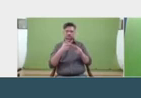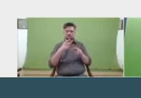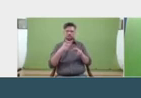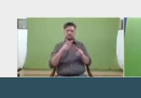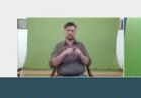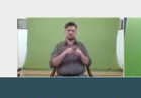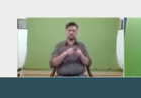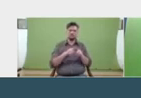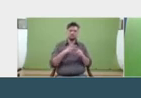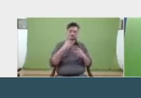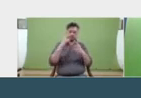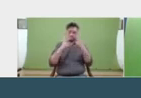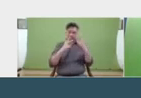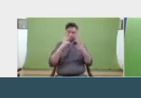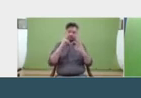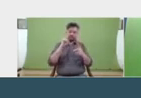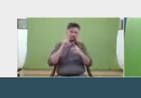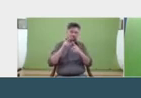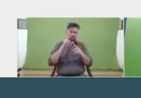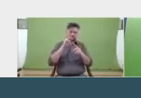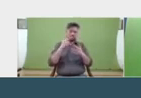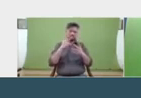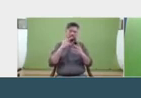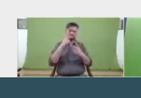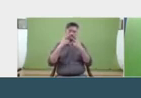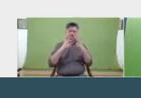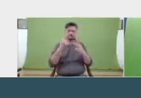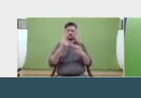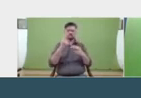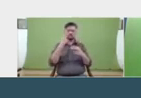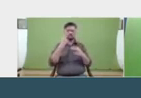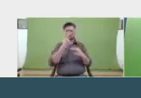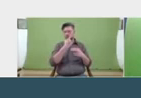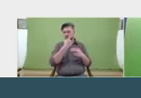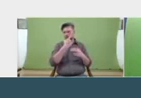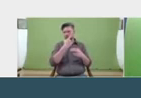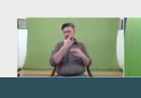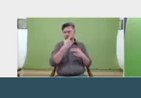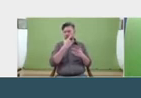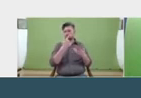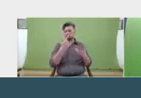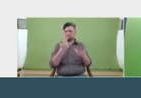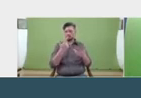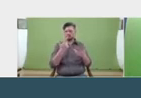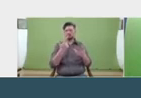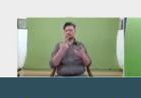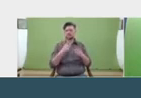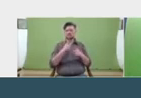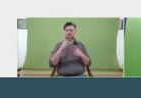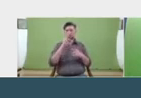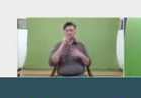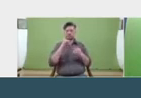meaning but look at the terminology which is being used which is speech and that's a kind of bias that uh should be avoided